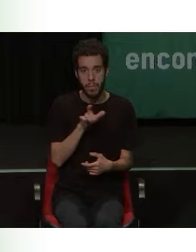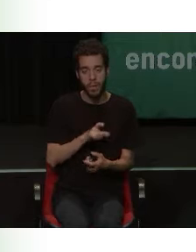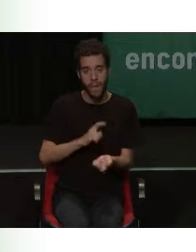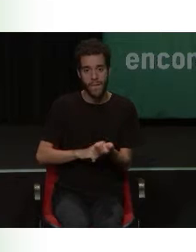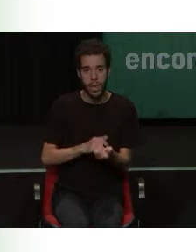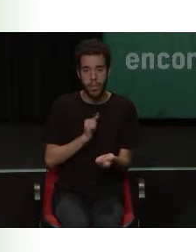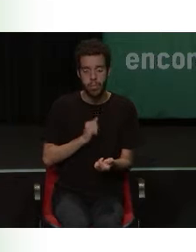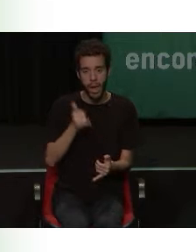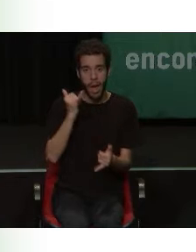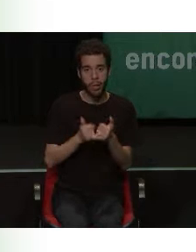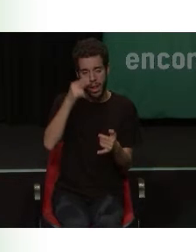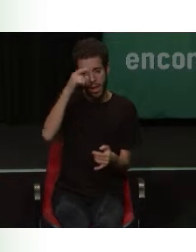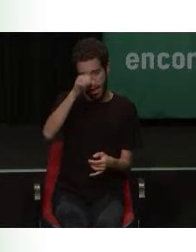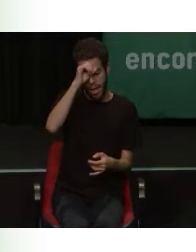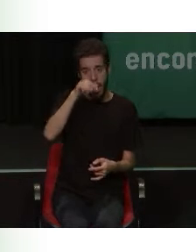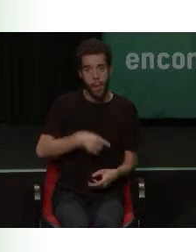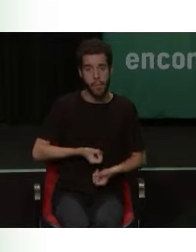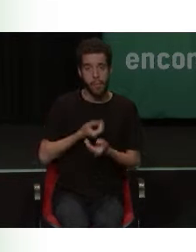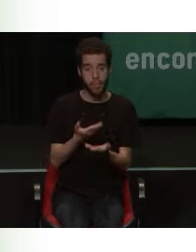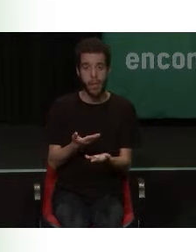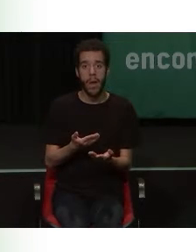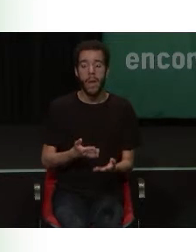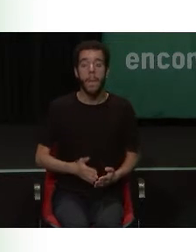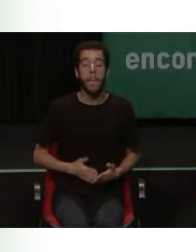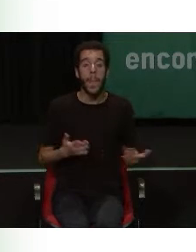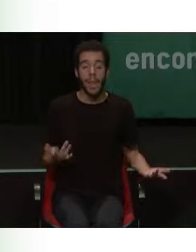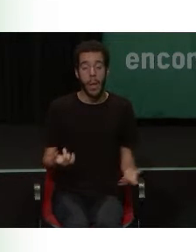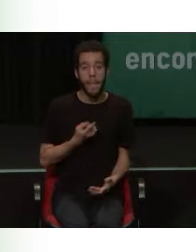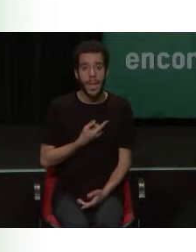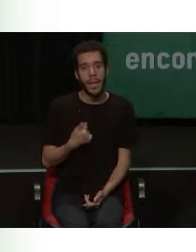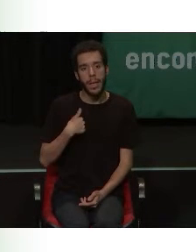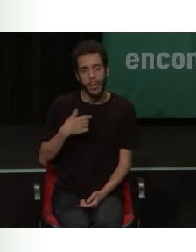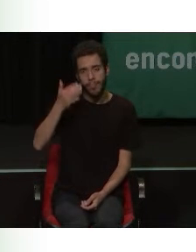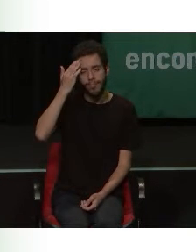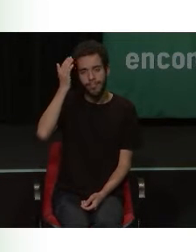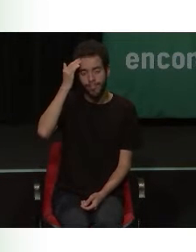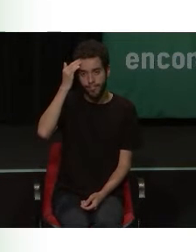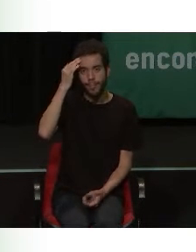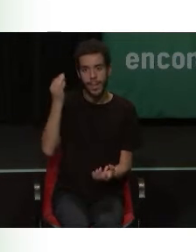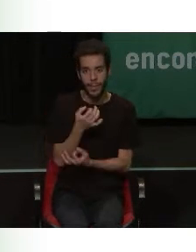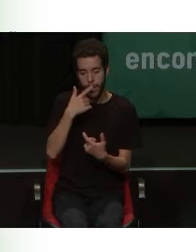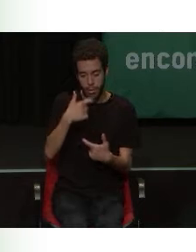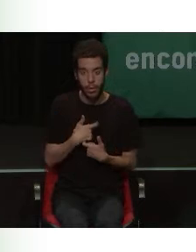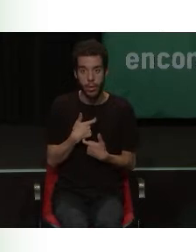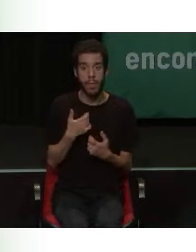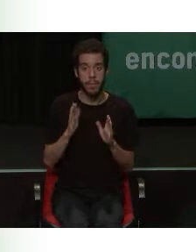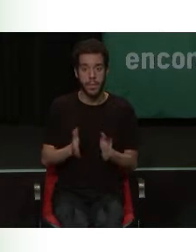am a person who is very impulsive, so I will have to have